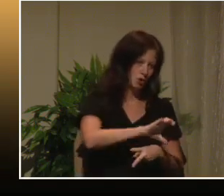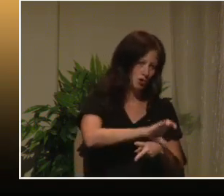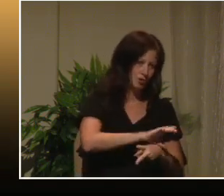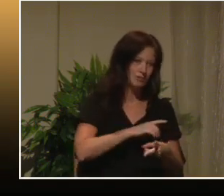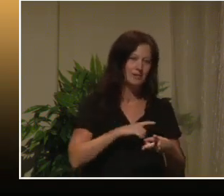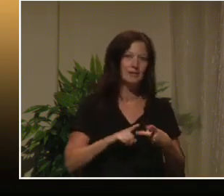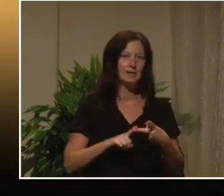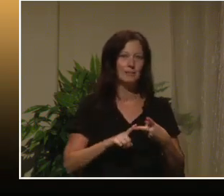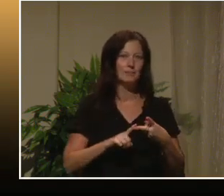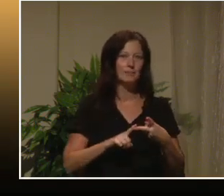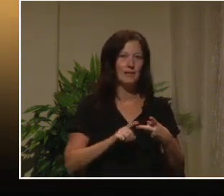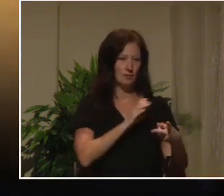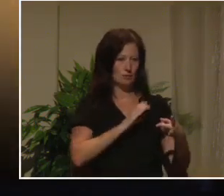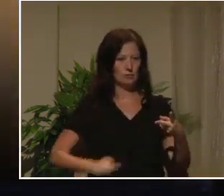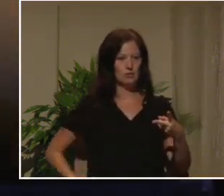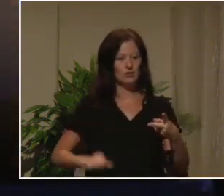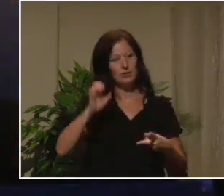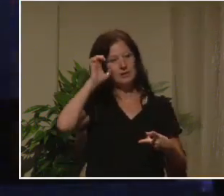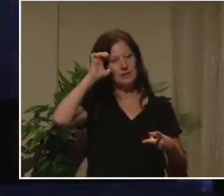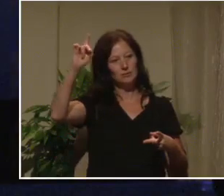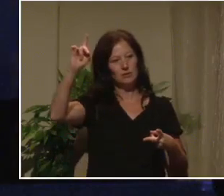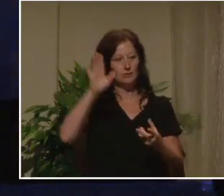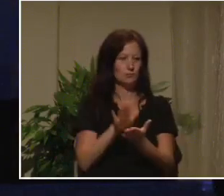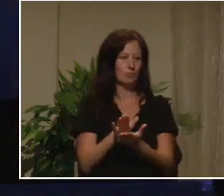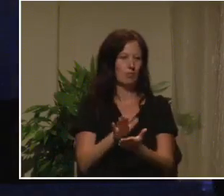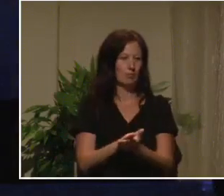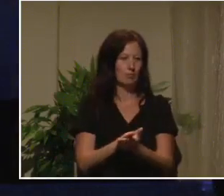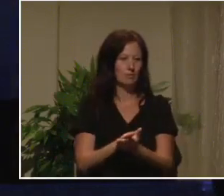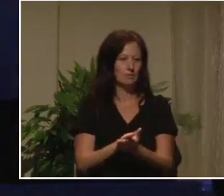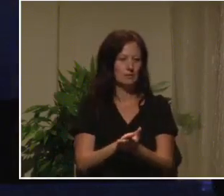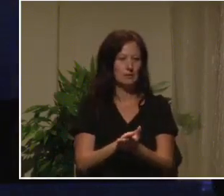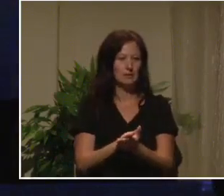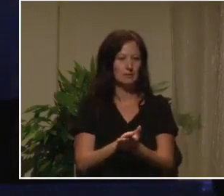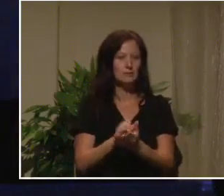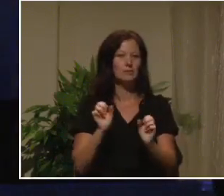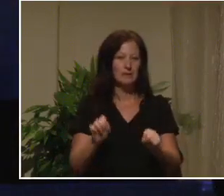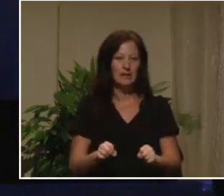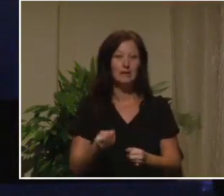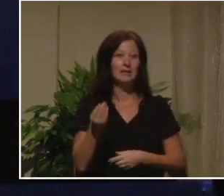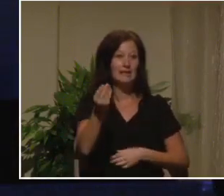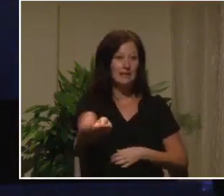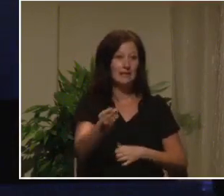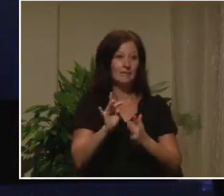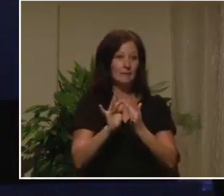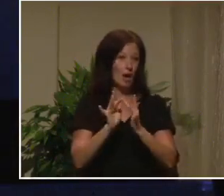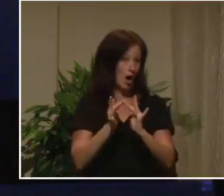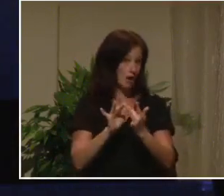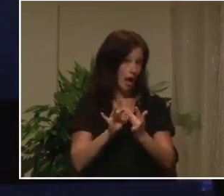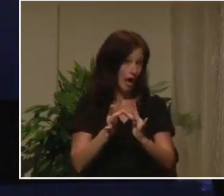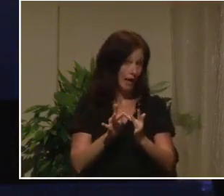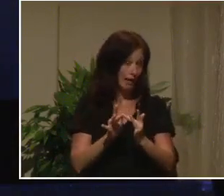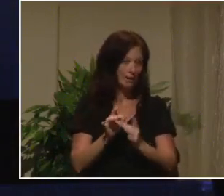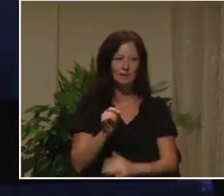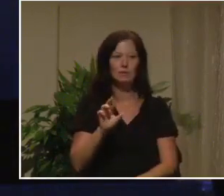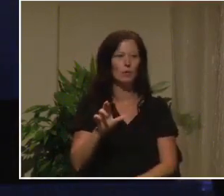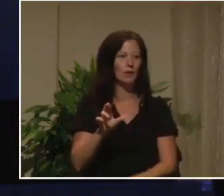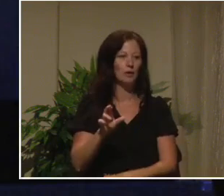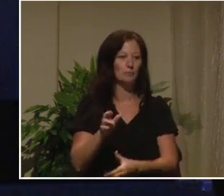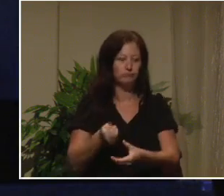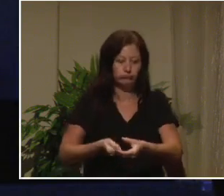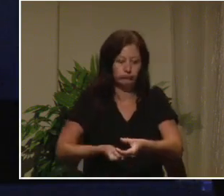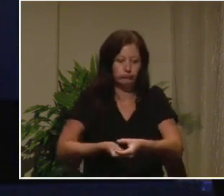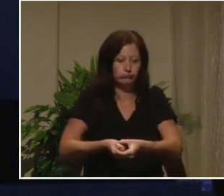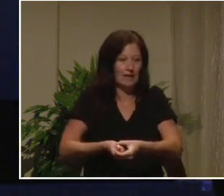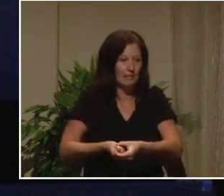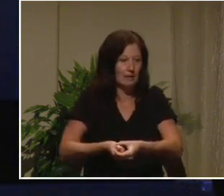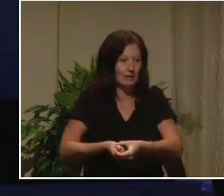children to Christian Ed without some help. You can give online, give using the debit machine, give